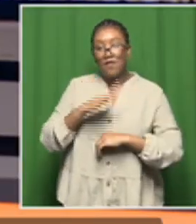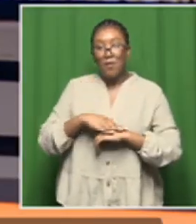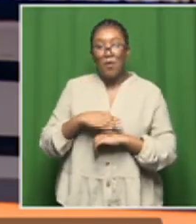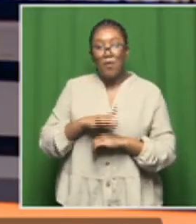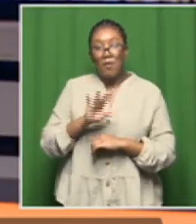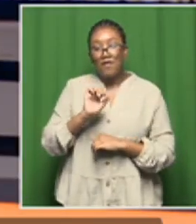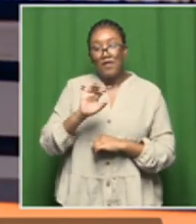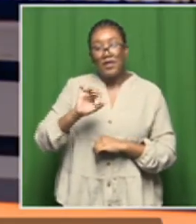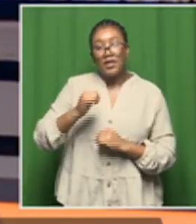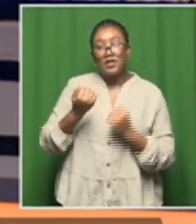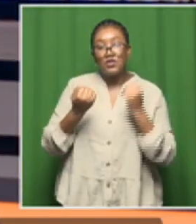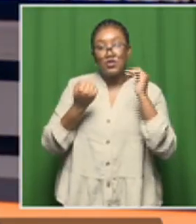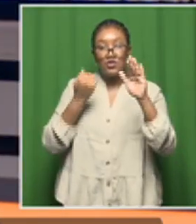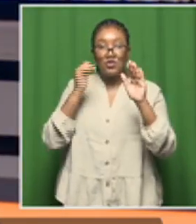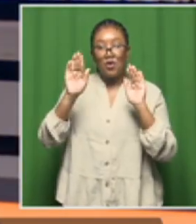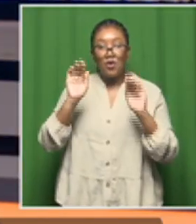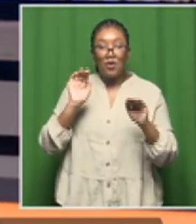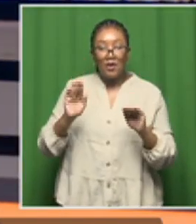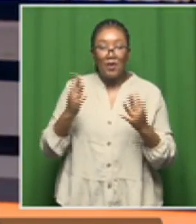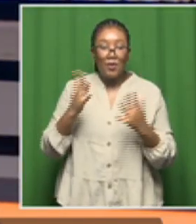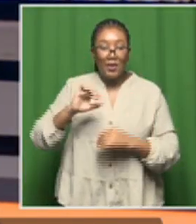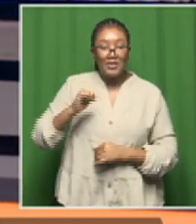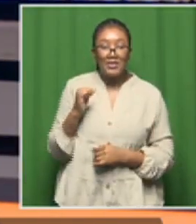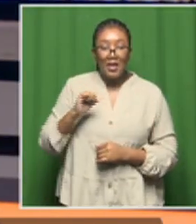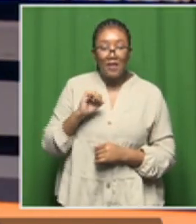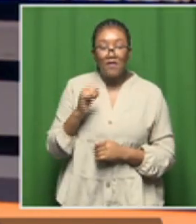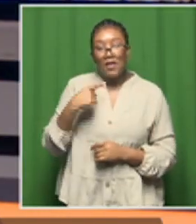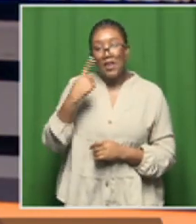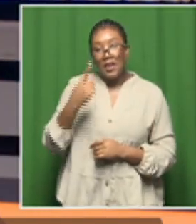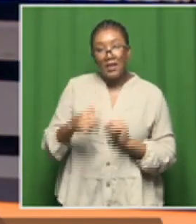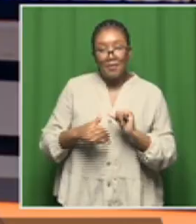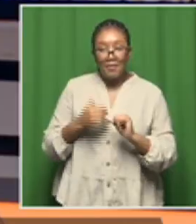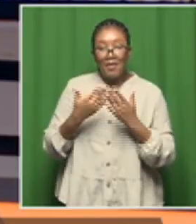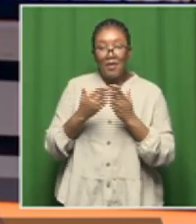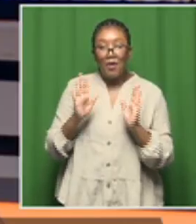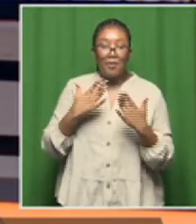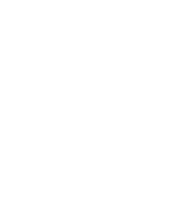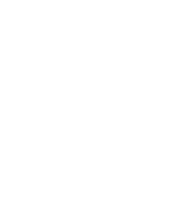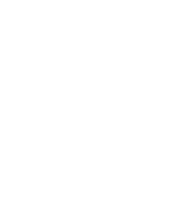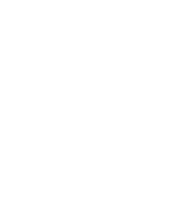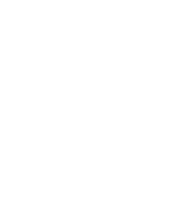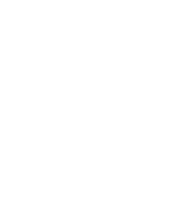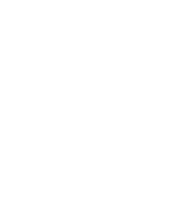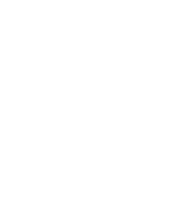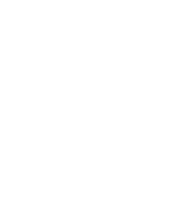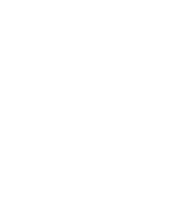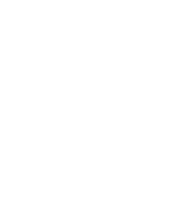Stellenbosch Triennale, of course, opening next month. Again, thank you to her for joining us at this hour.